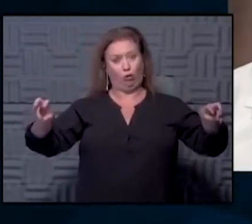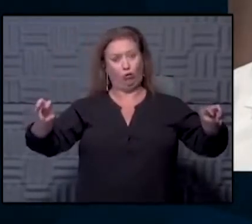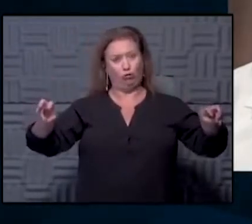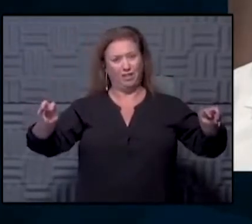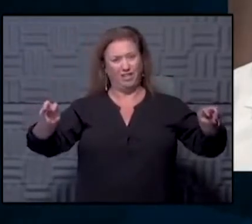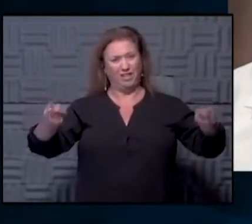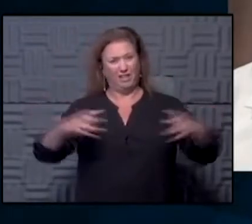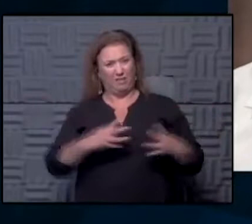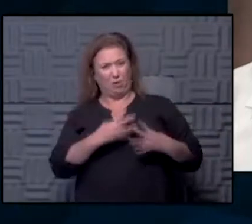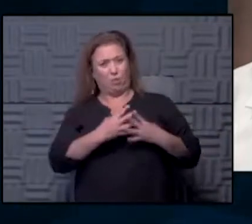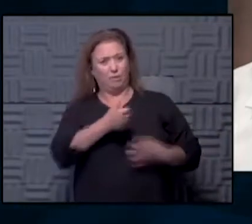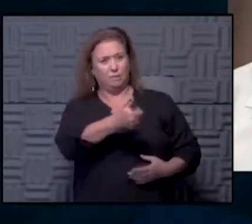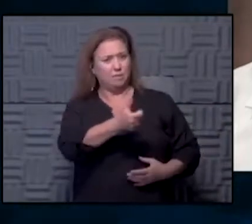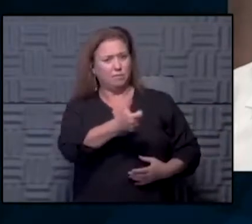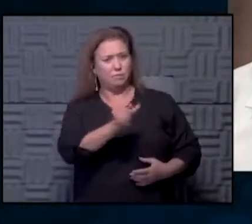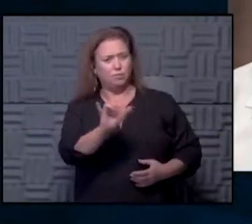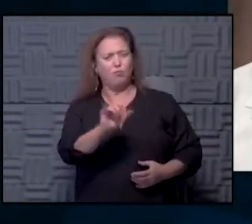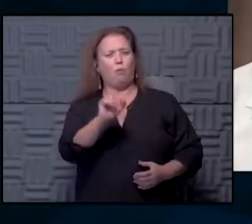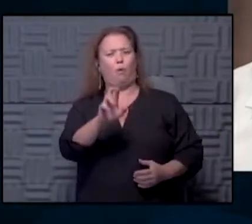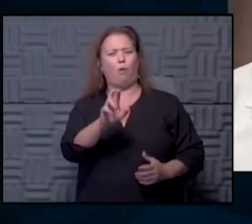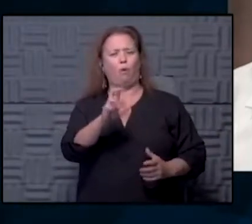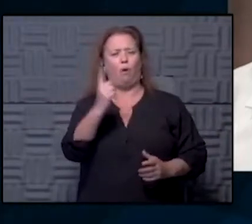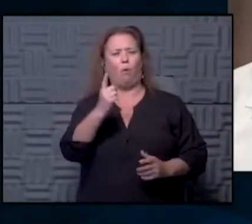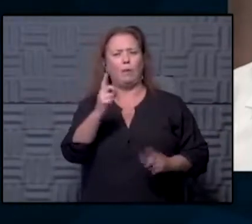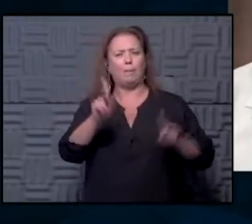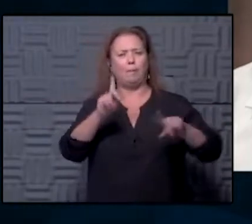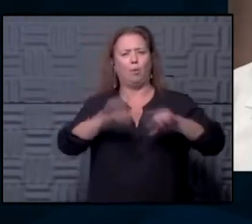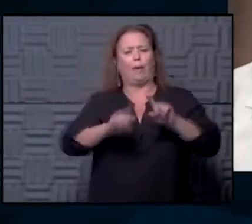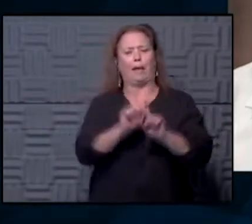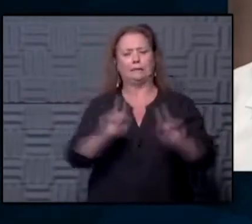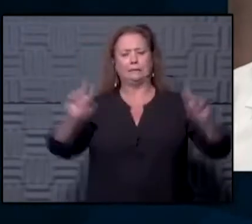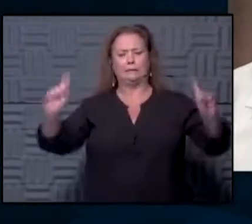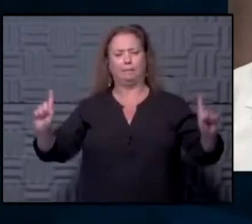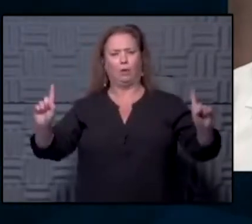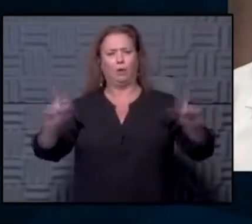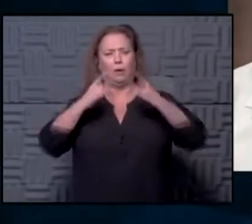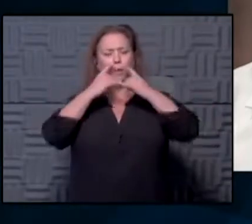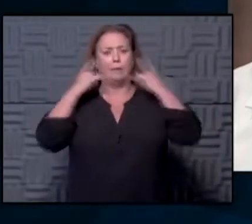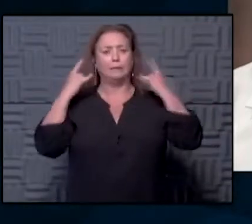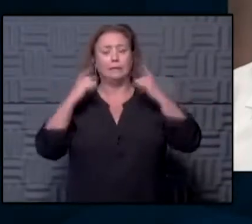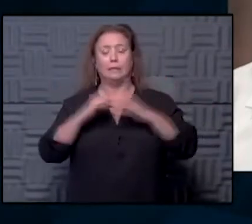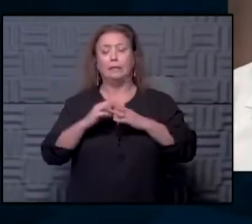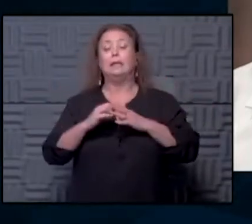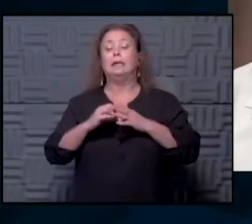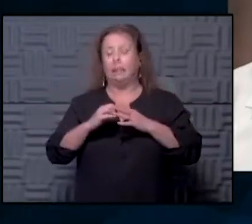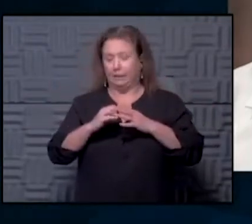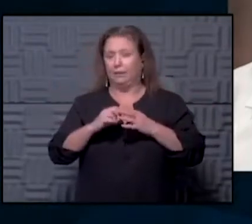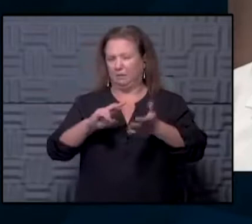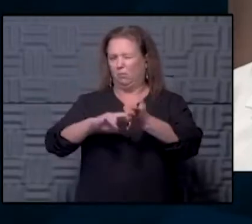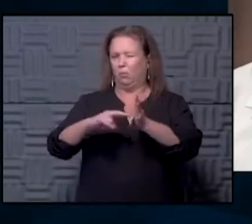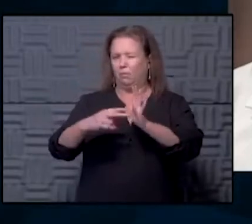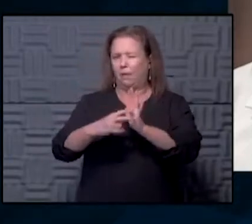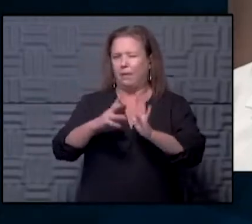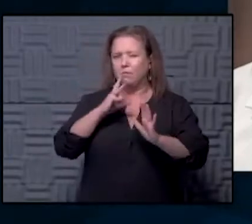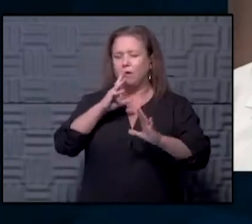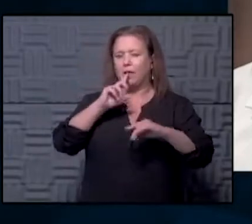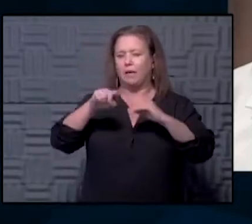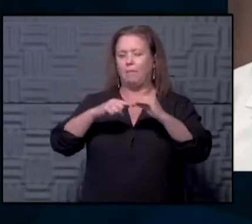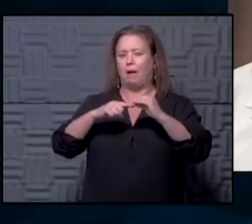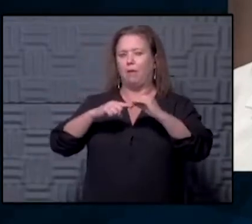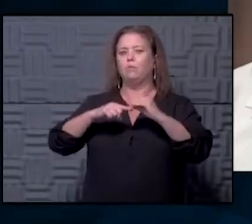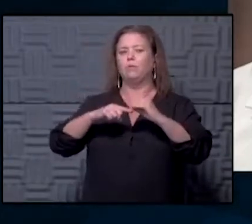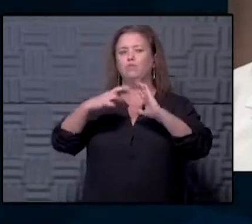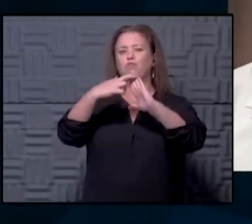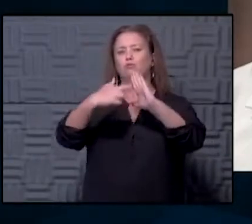they have to quarantine, or is it only people who can't achieve that? Who can't wear where those anti-contagion